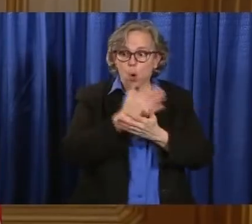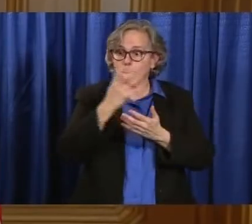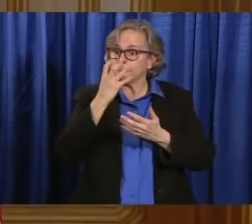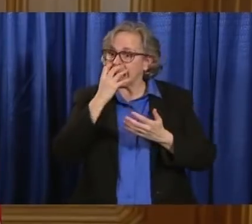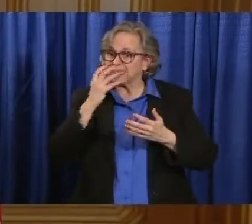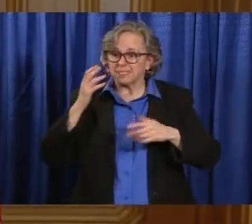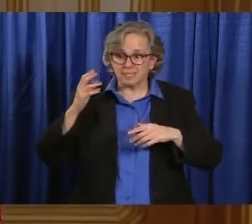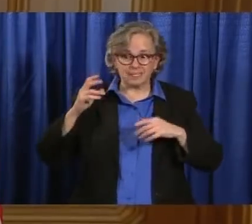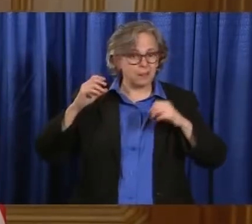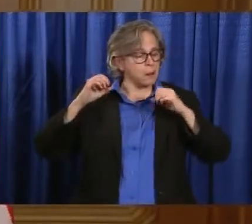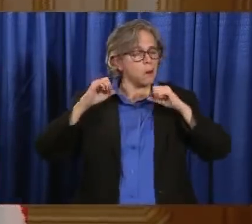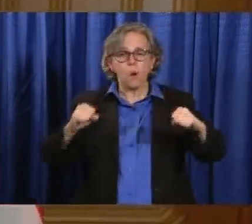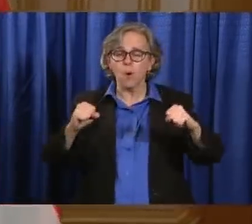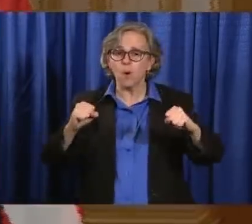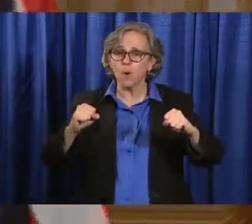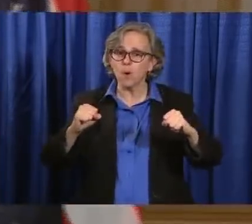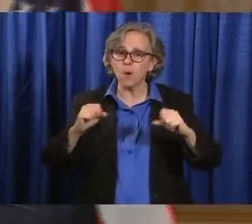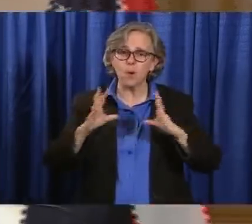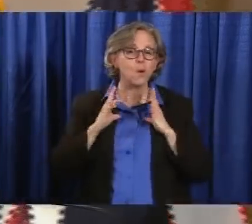ability is.